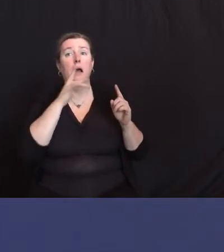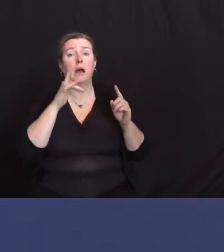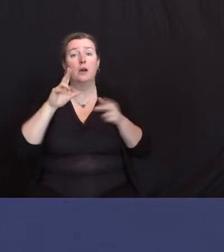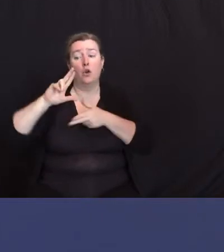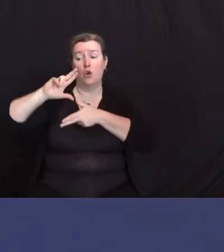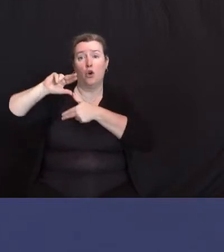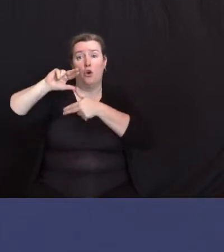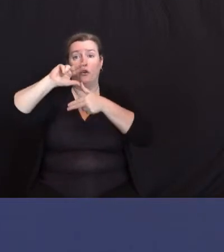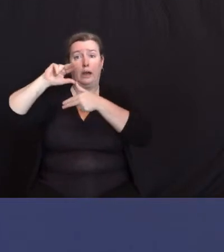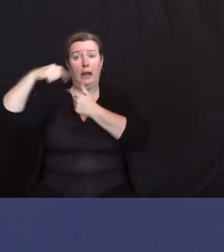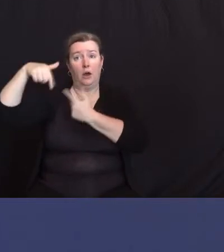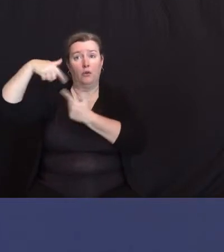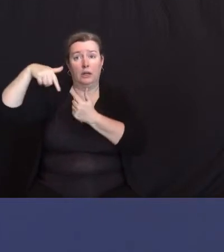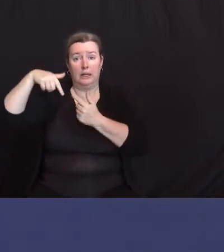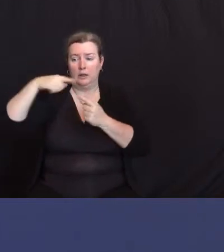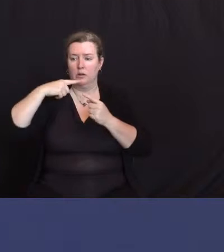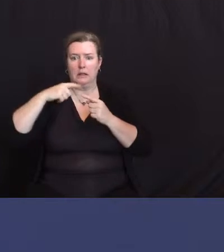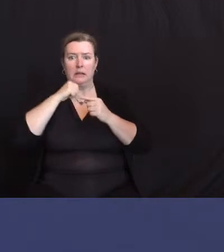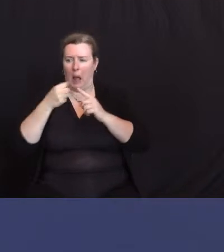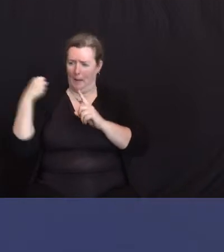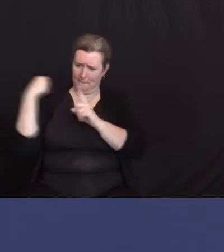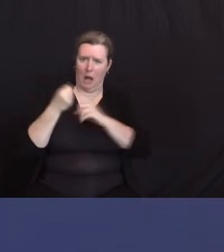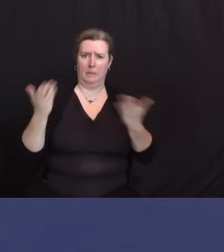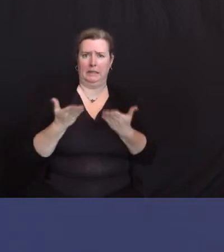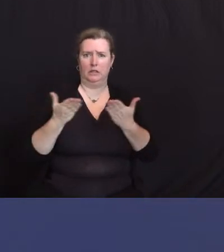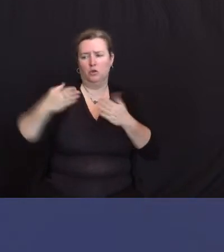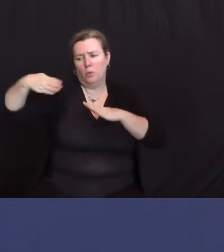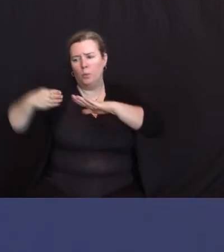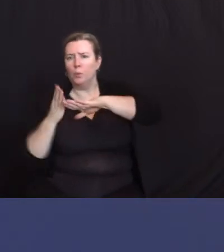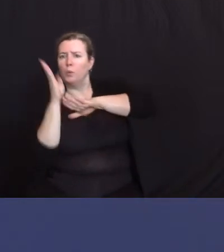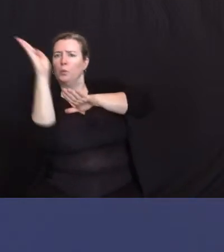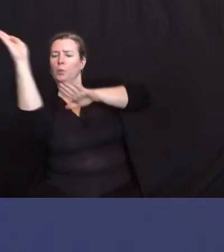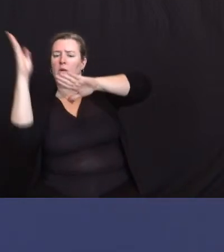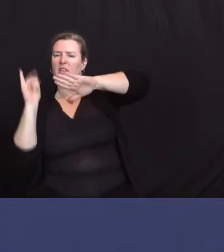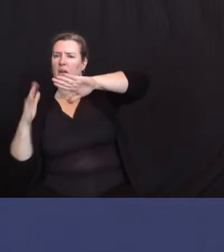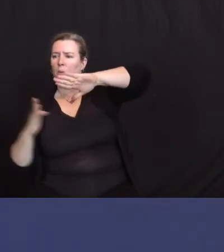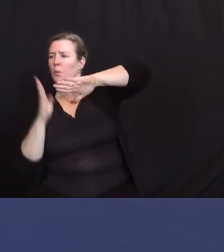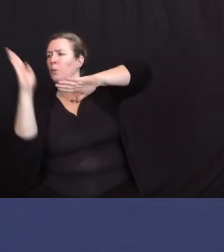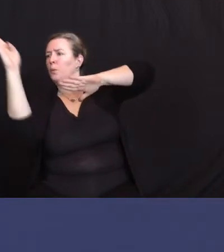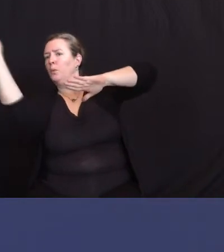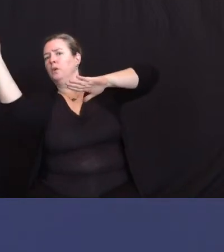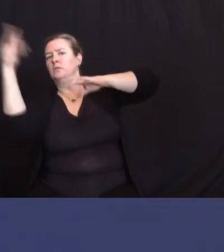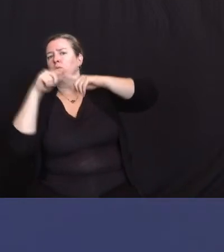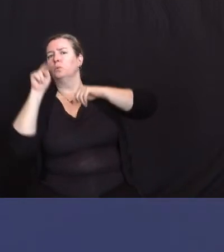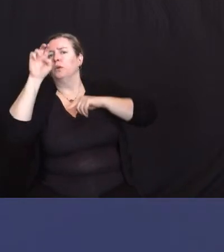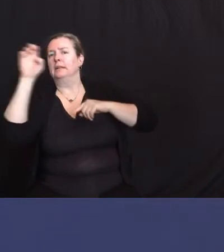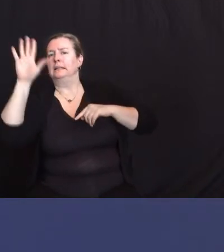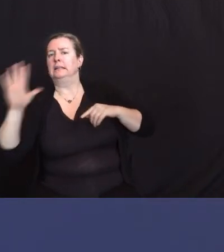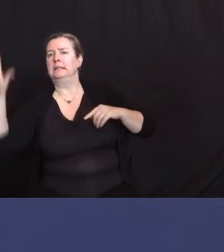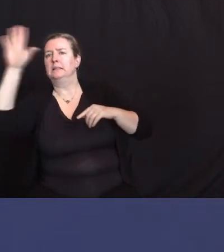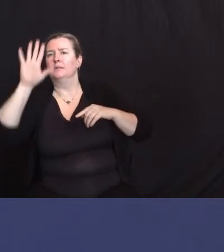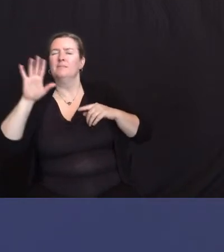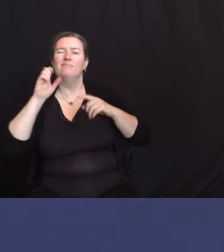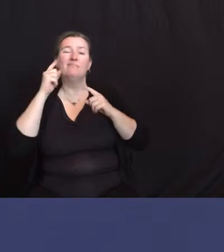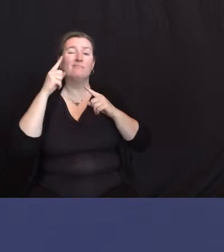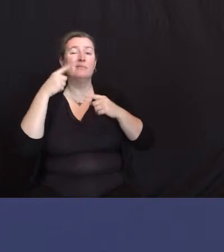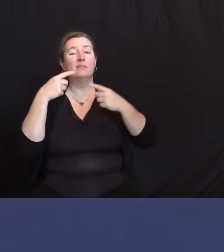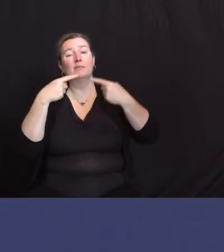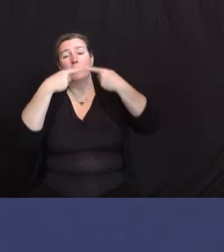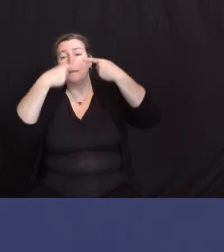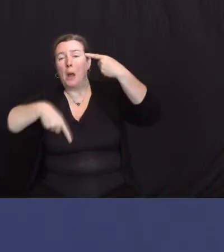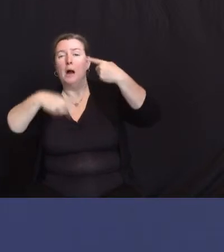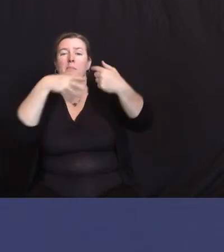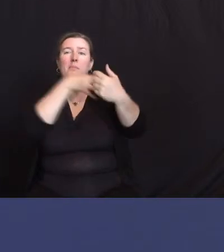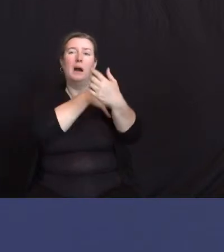And because of the lack of wind, power outages were manageable. I think the end of the day yesterday, I had 3,700, and I'm sure that number is